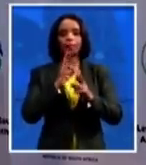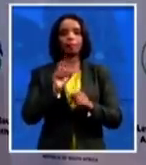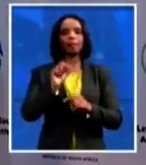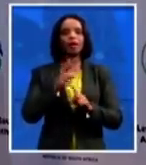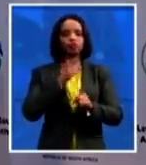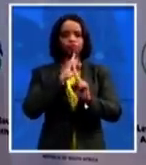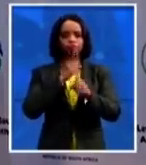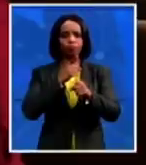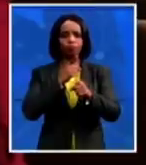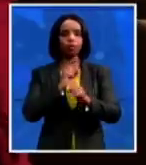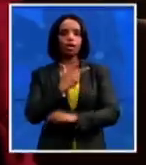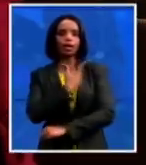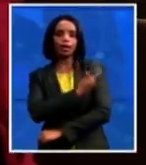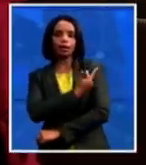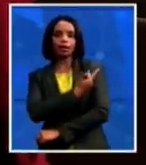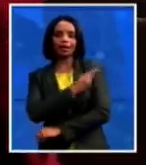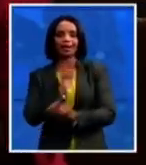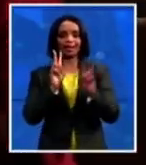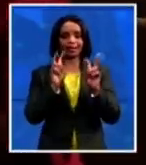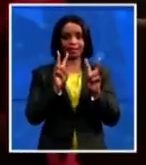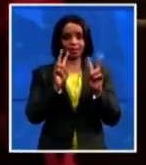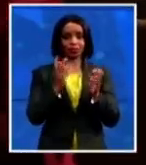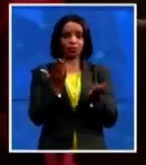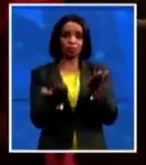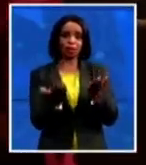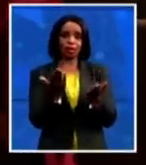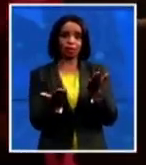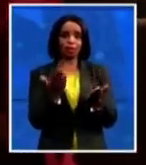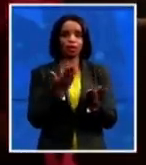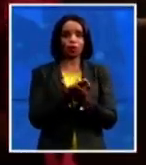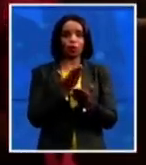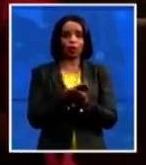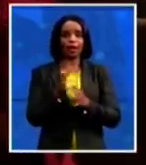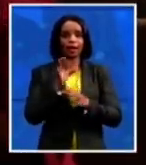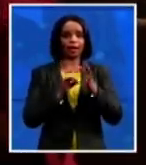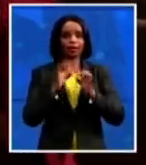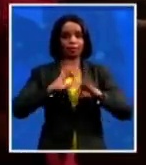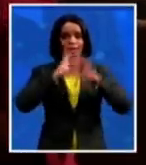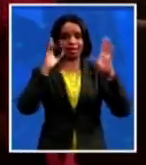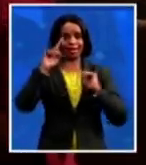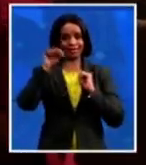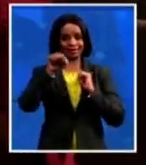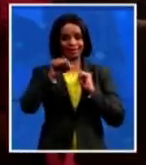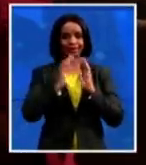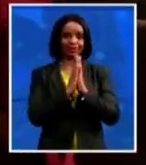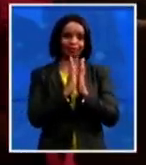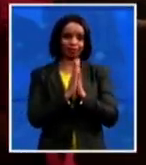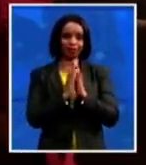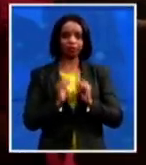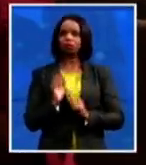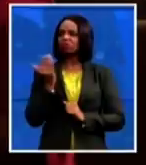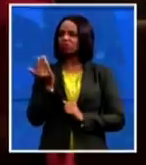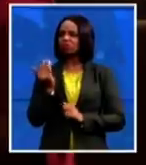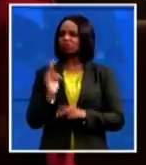if we can just maybe reiterate that again. Just say it again, Minister, I missed you. Yes, I'm saying if we can just